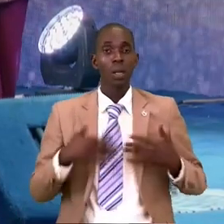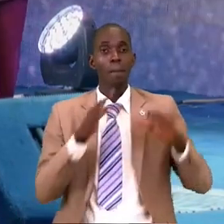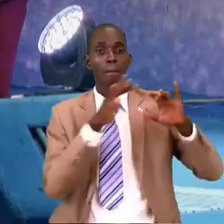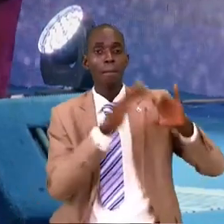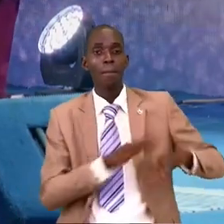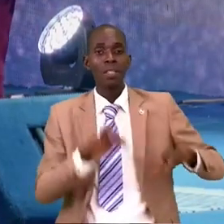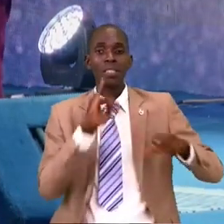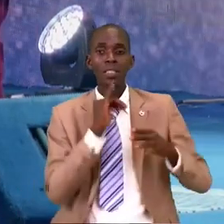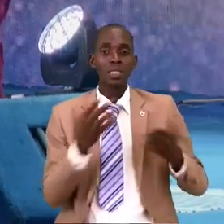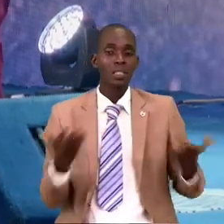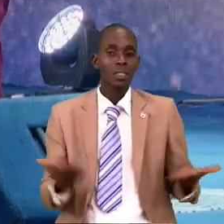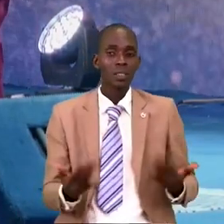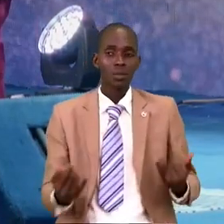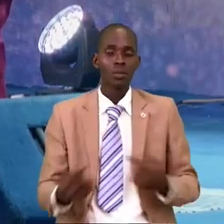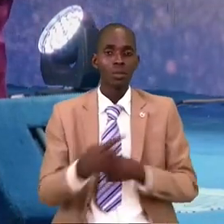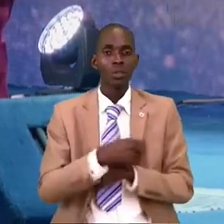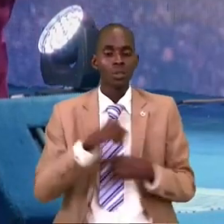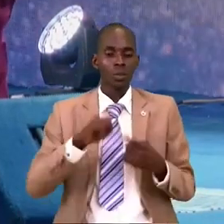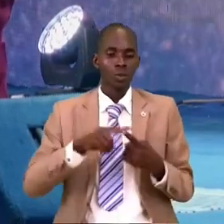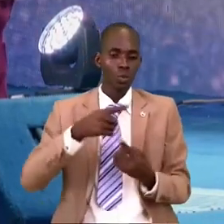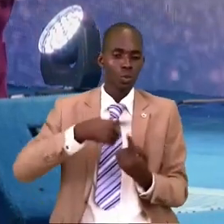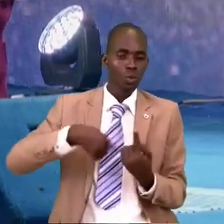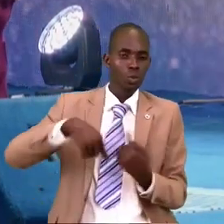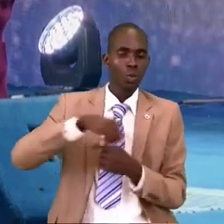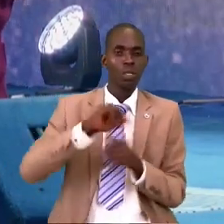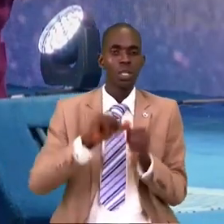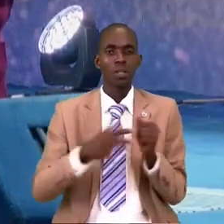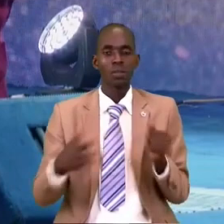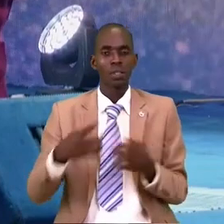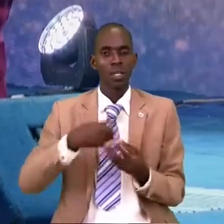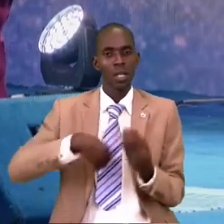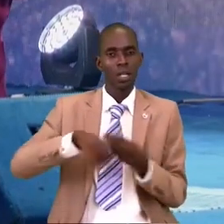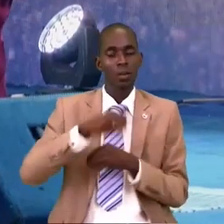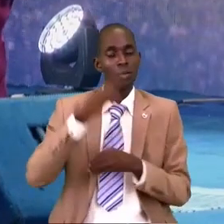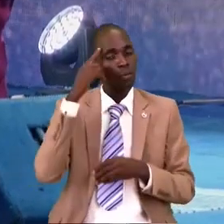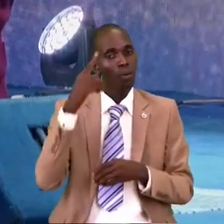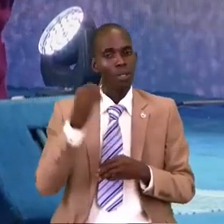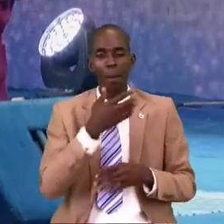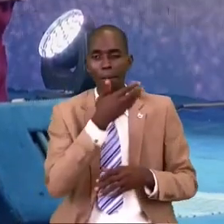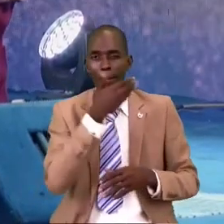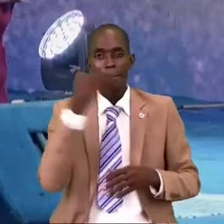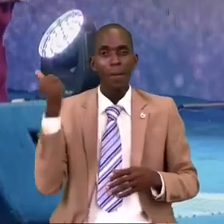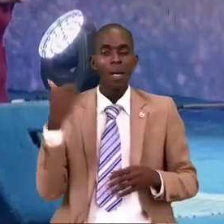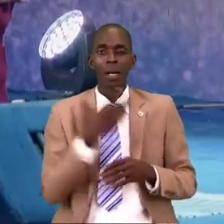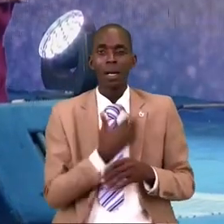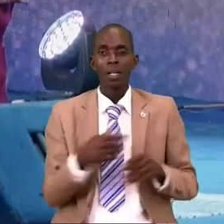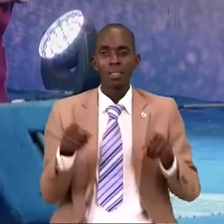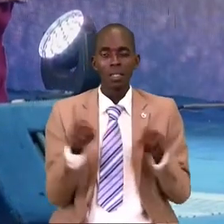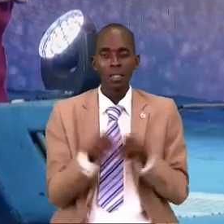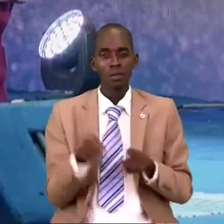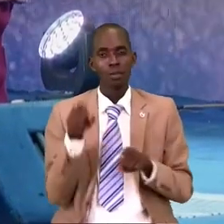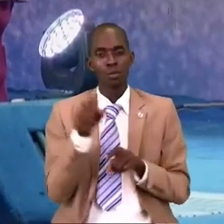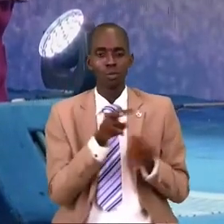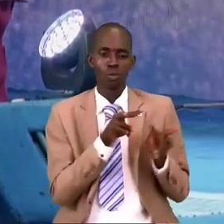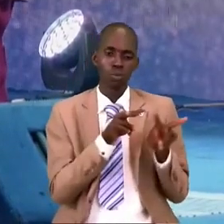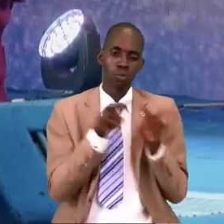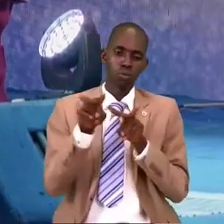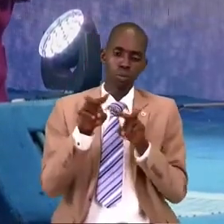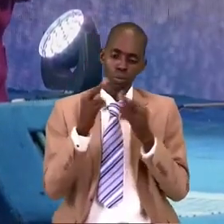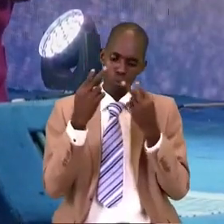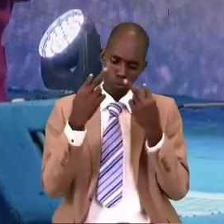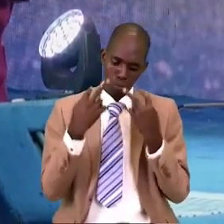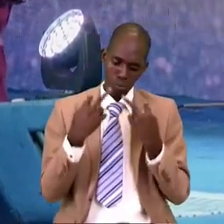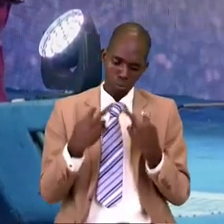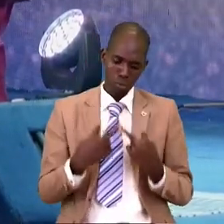you look at your life and you say, I don't merit anything. I know how sinful my life is. I